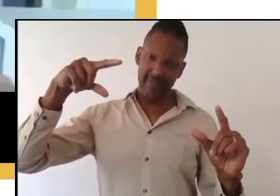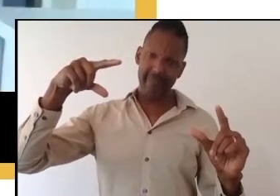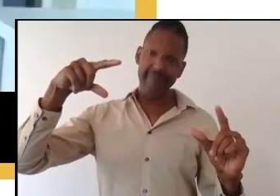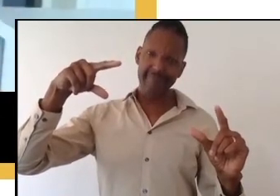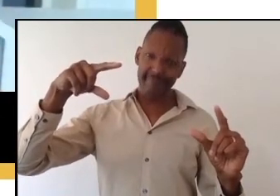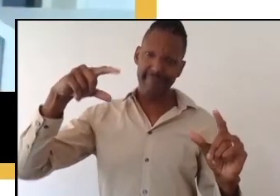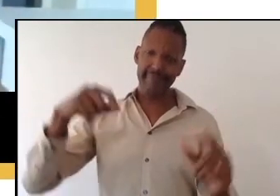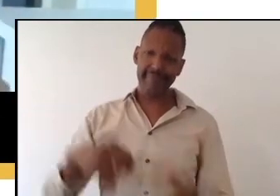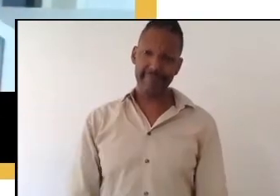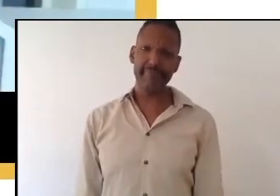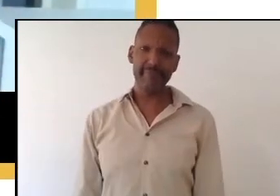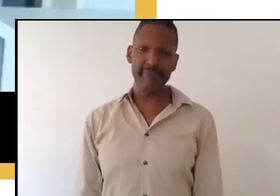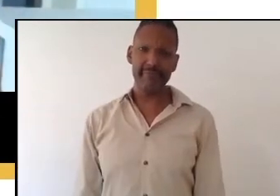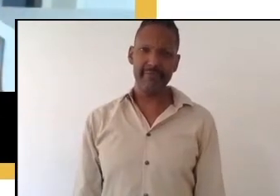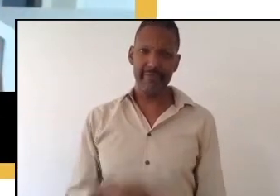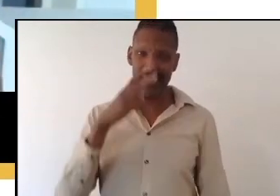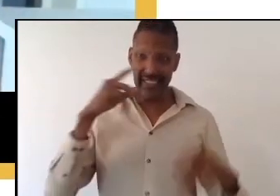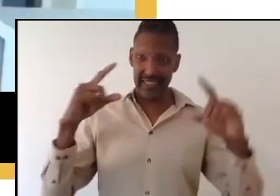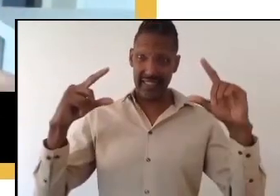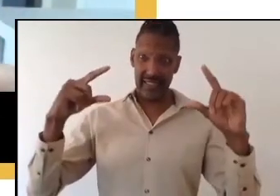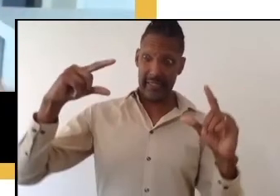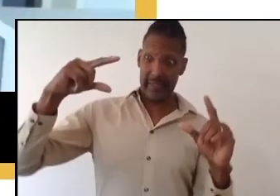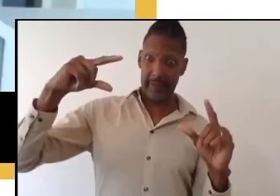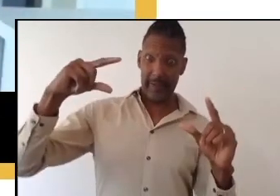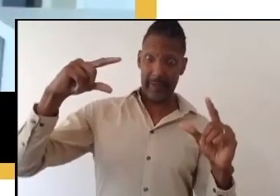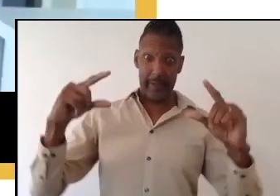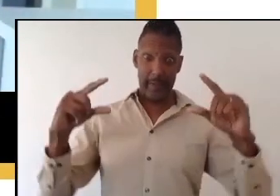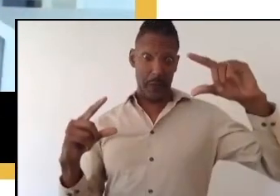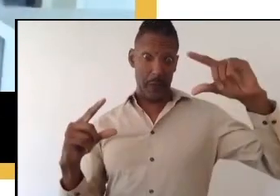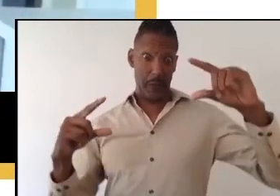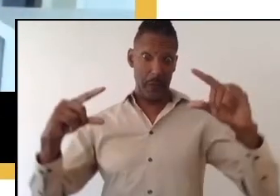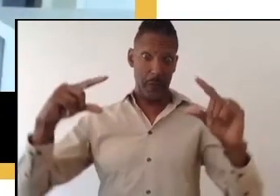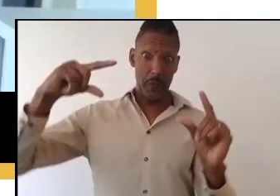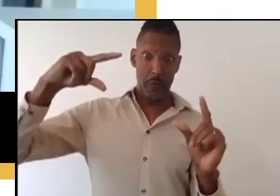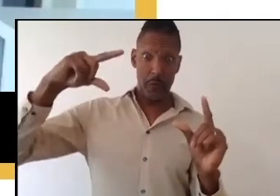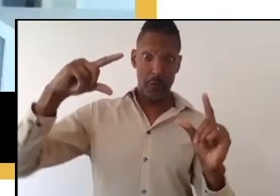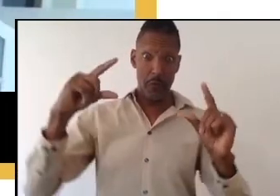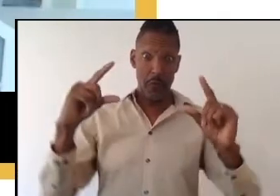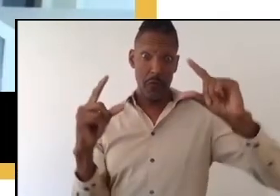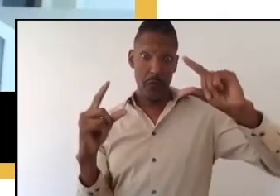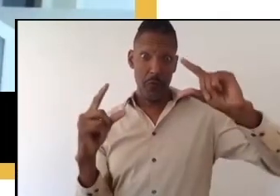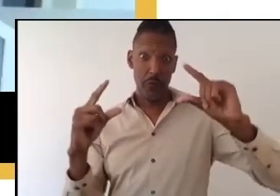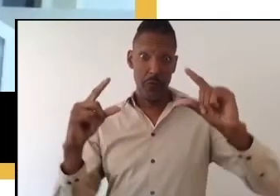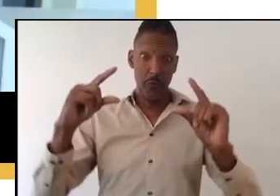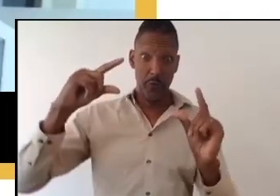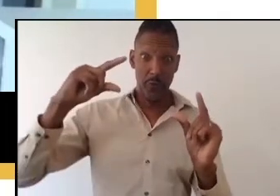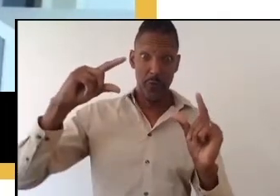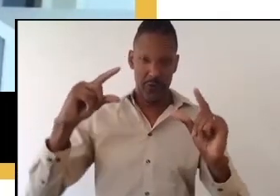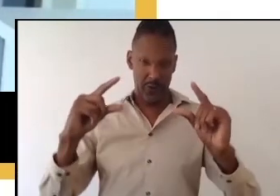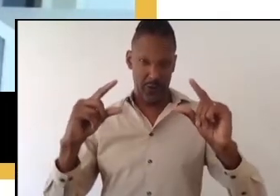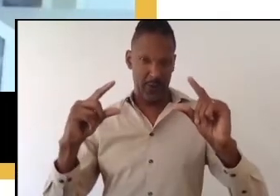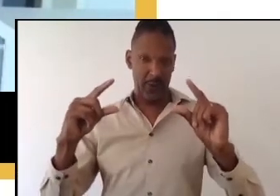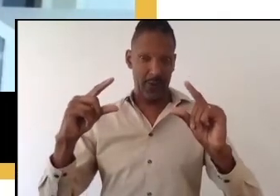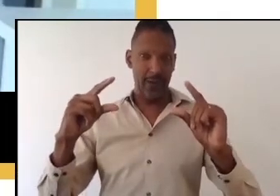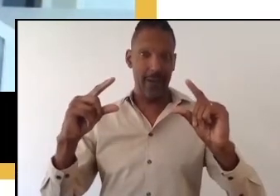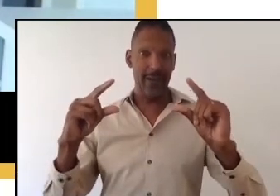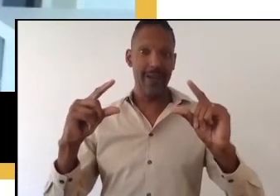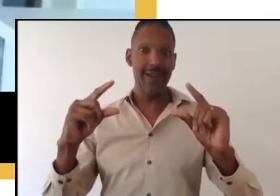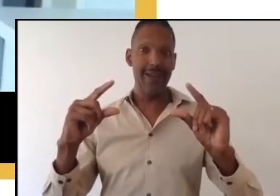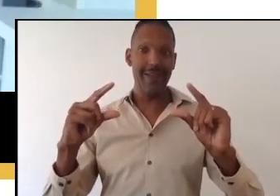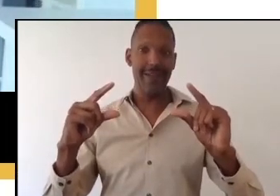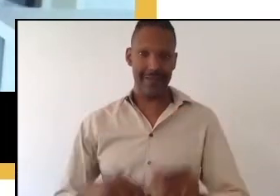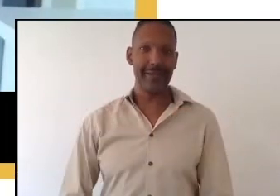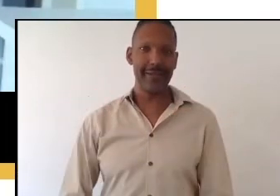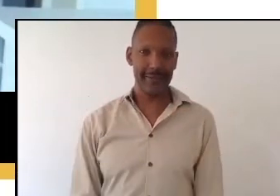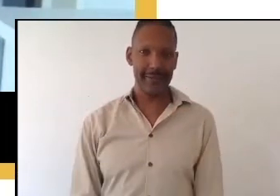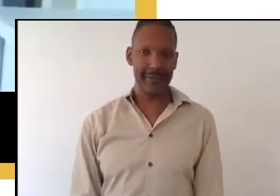hanger. It's kind of jiggling, sliding along the pencil, and you lower it, and you'll see it swings back and forth until ultimately it comes